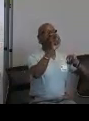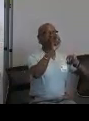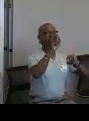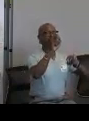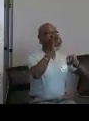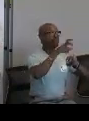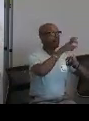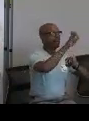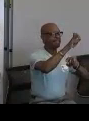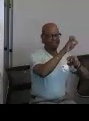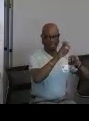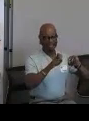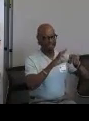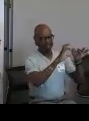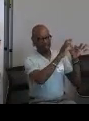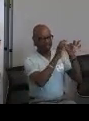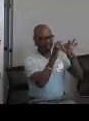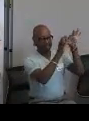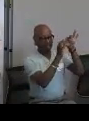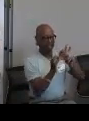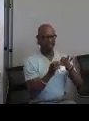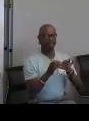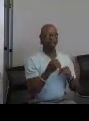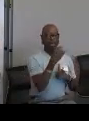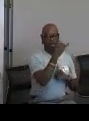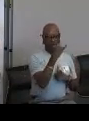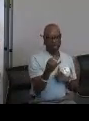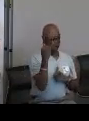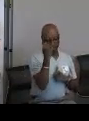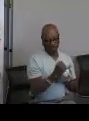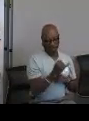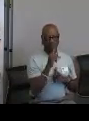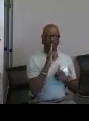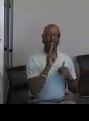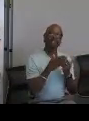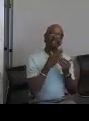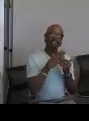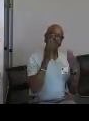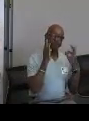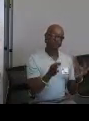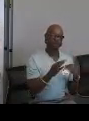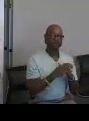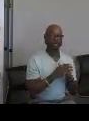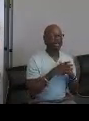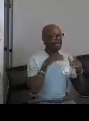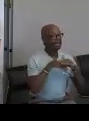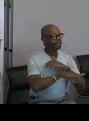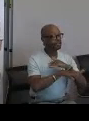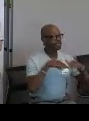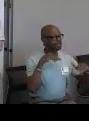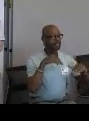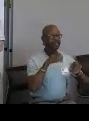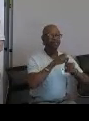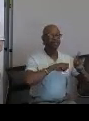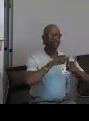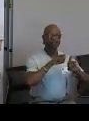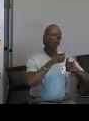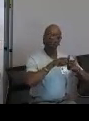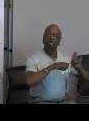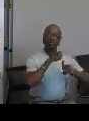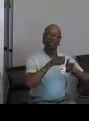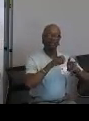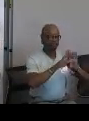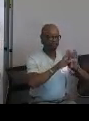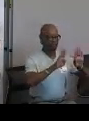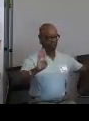right corner. And it's just one line, pretty easy to determine the entry and exit of the elevator. So I